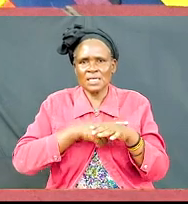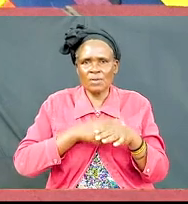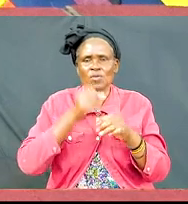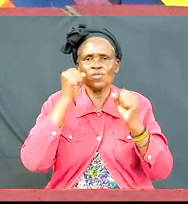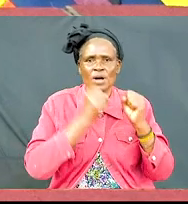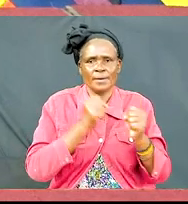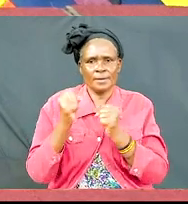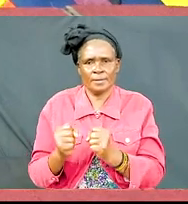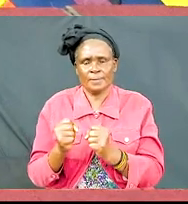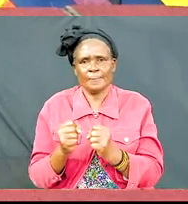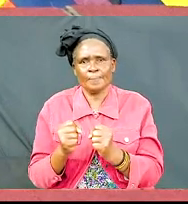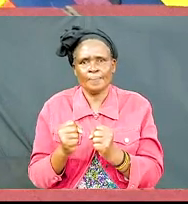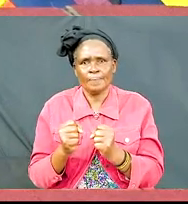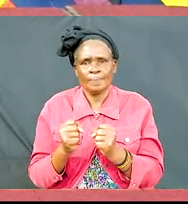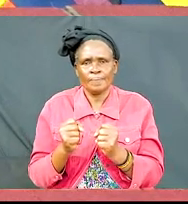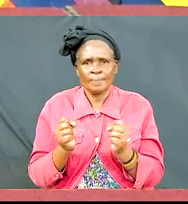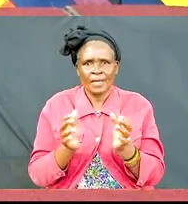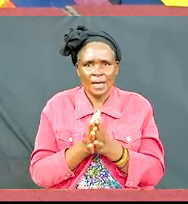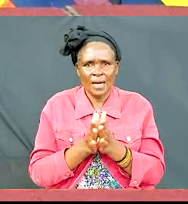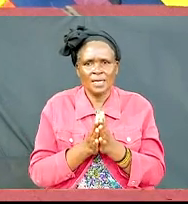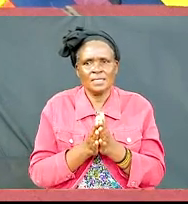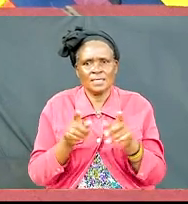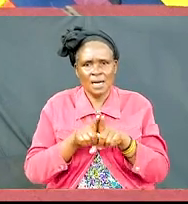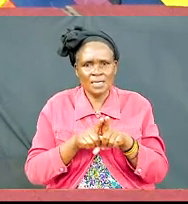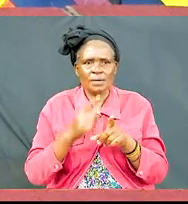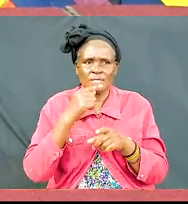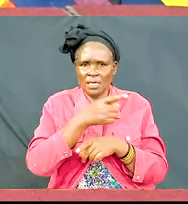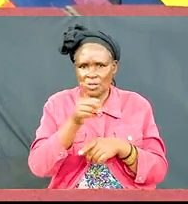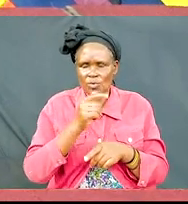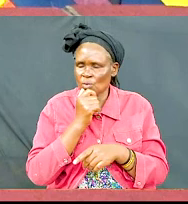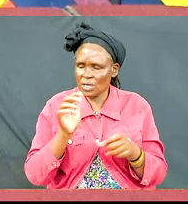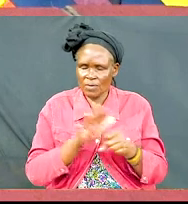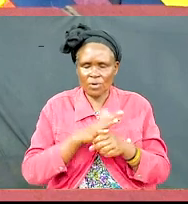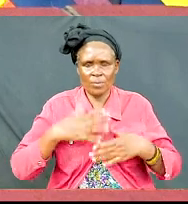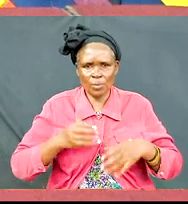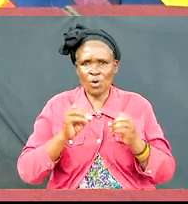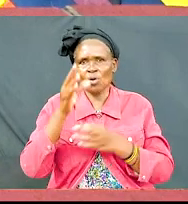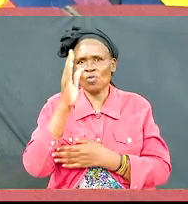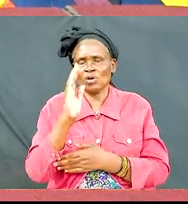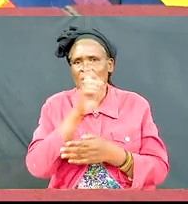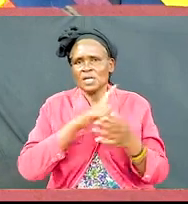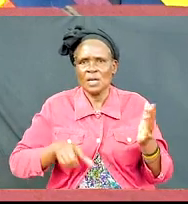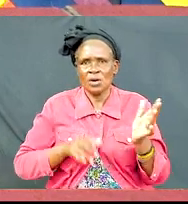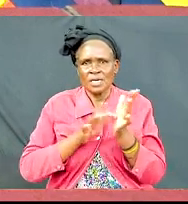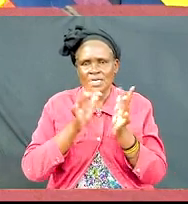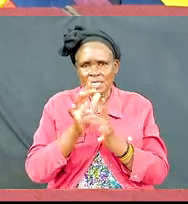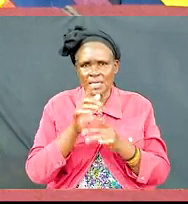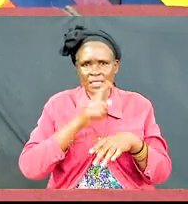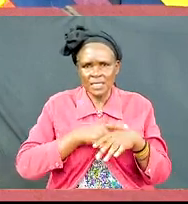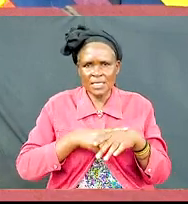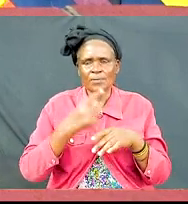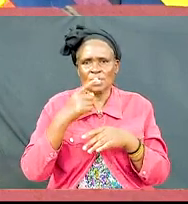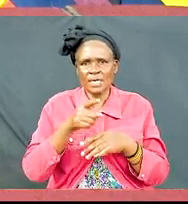difficulty? And I see 3 things, wonderful people of God. Number one is that when we come to those times